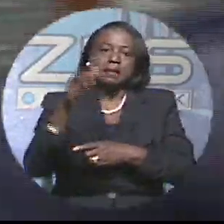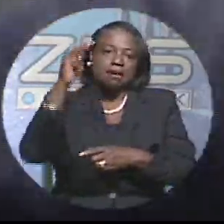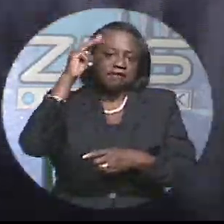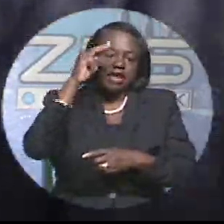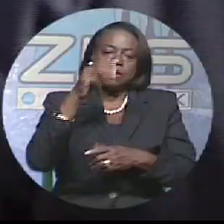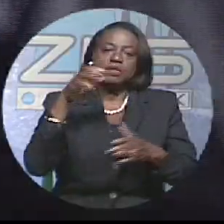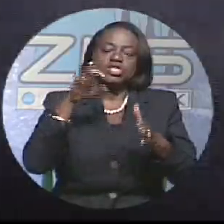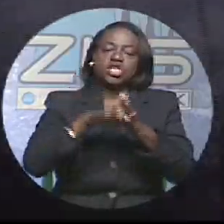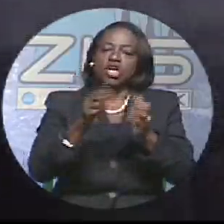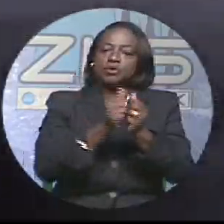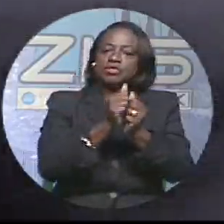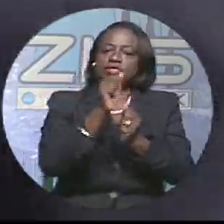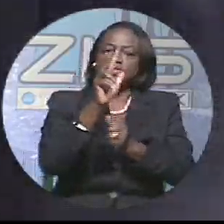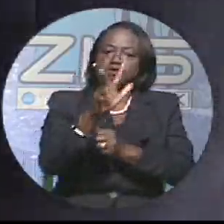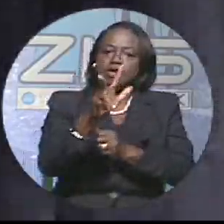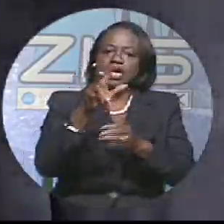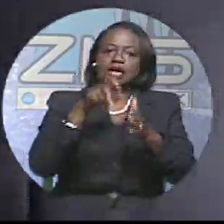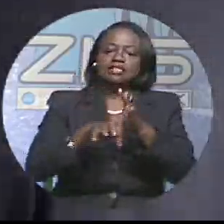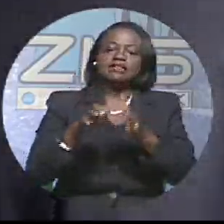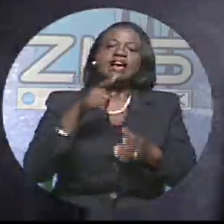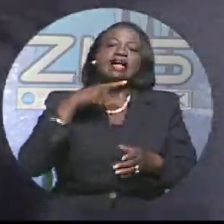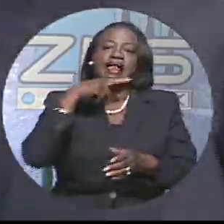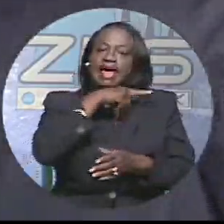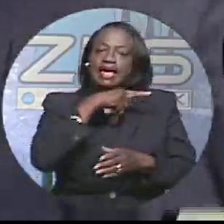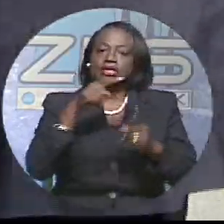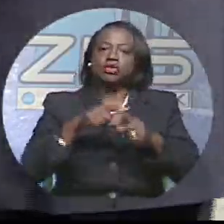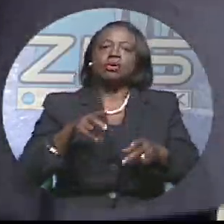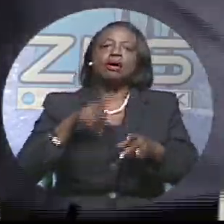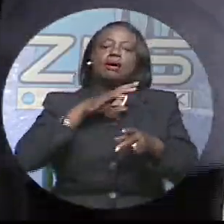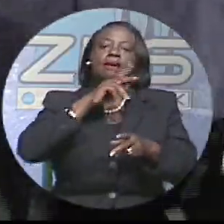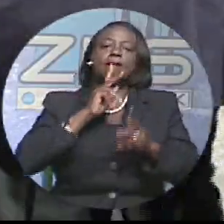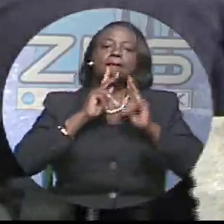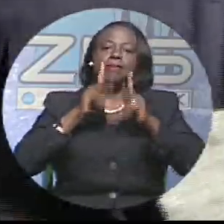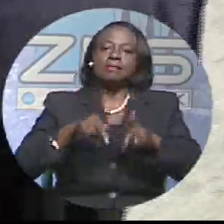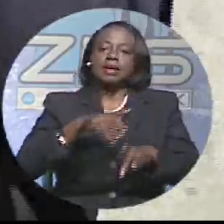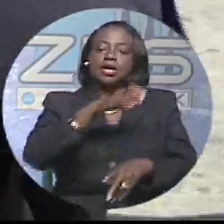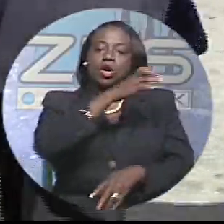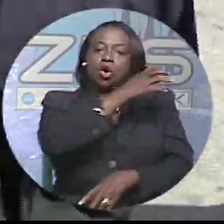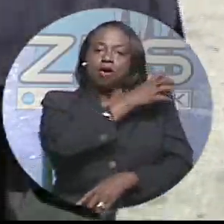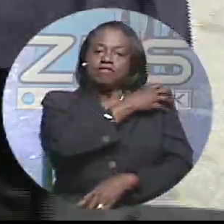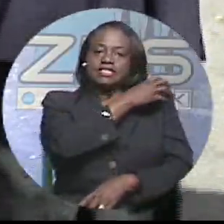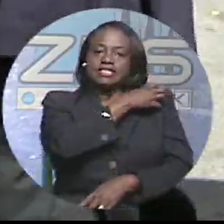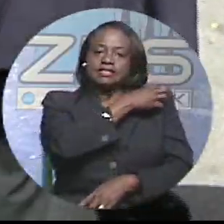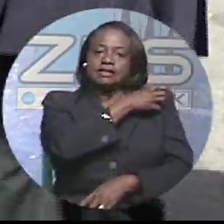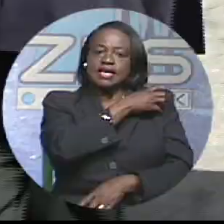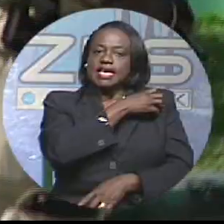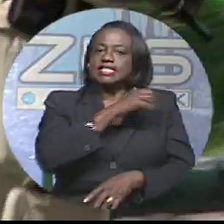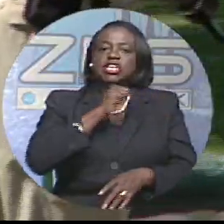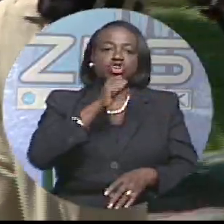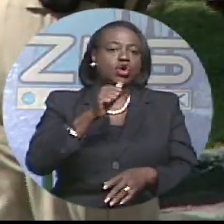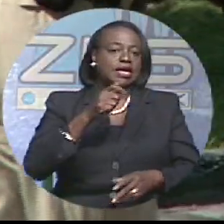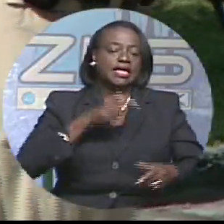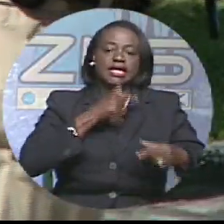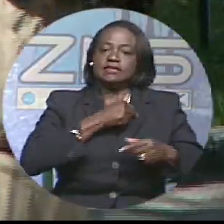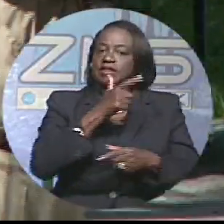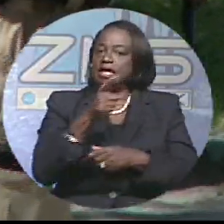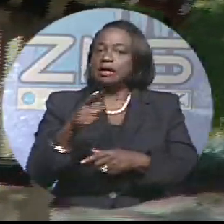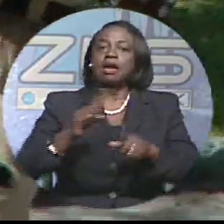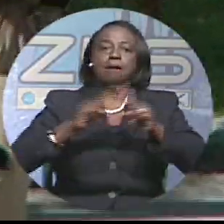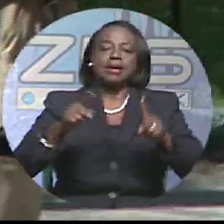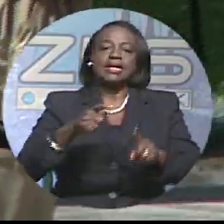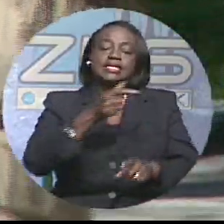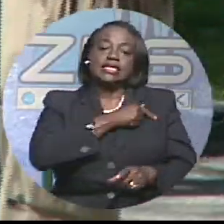also charged with 3 counts of deceit of a public officer. He pled not guilty to firearm and ammunition charges and pled guilty